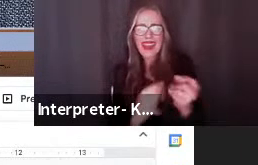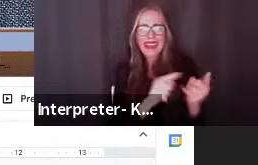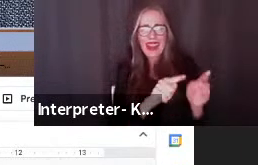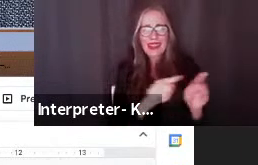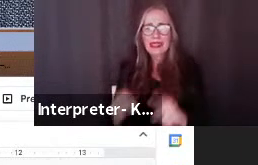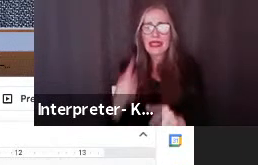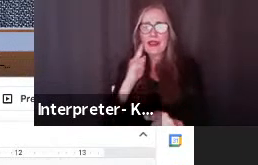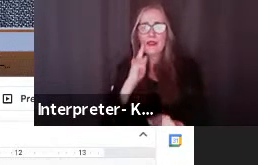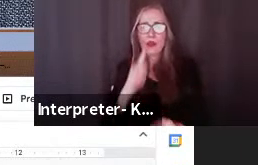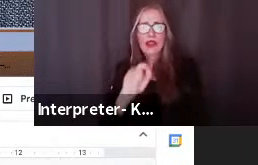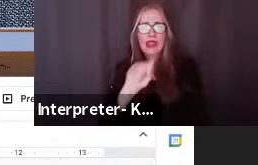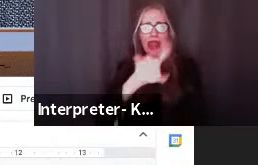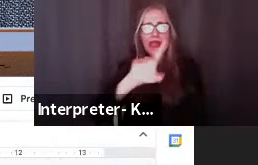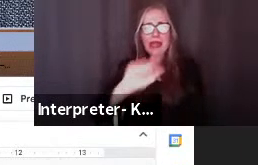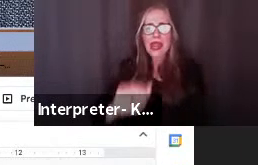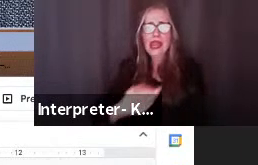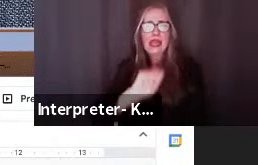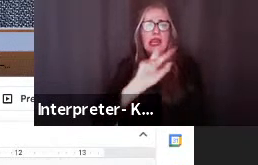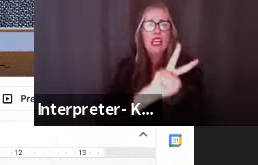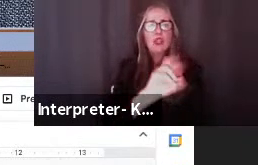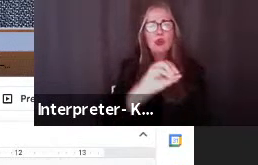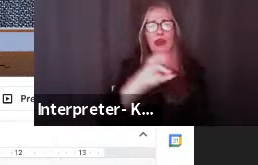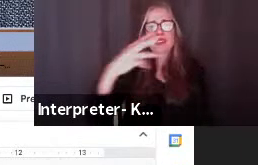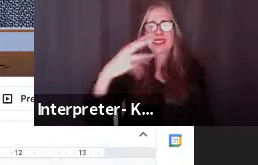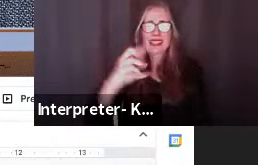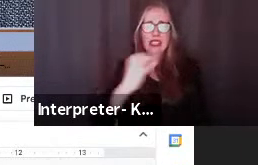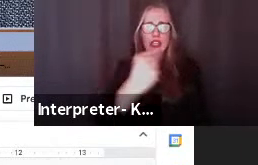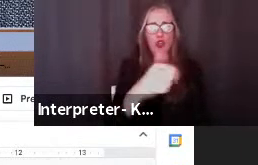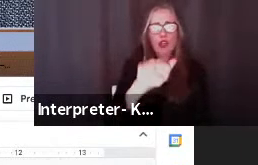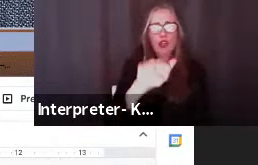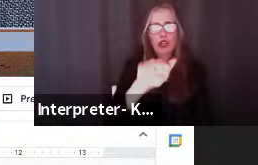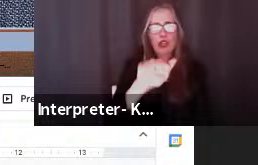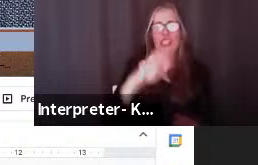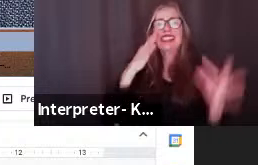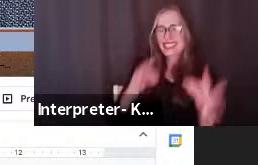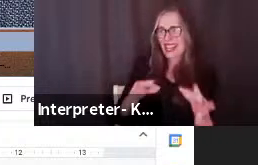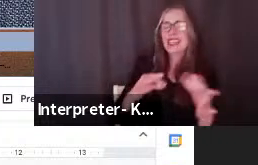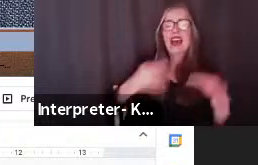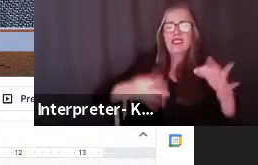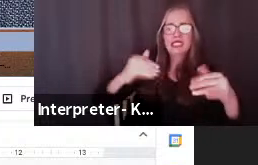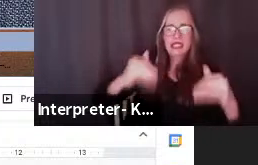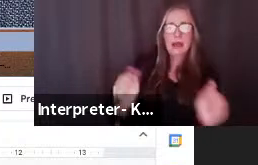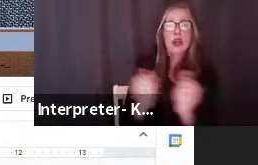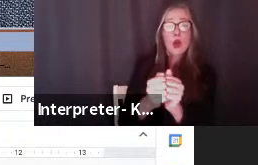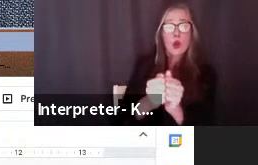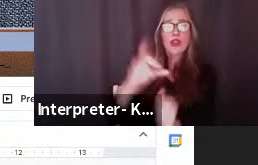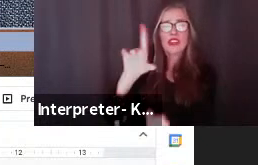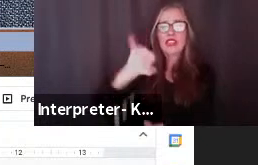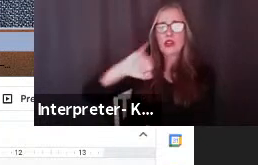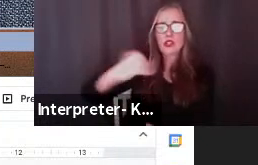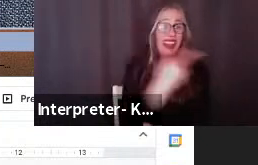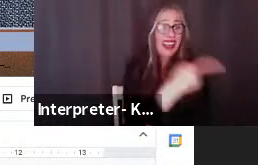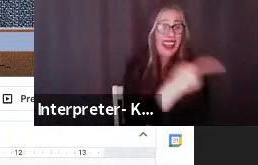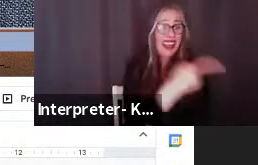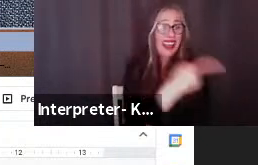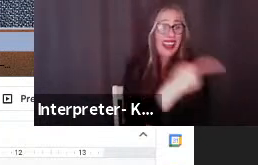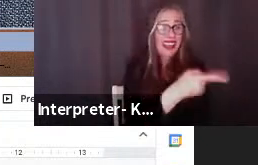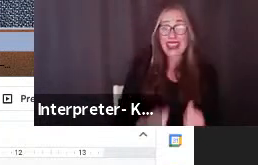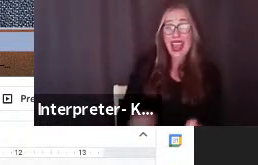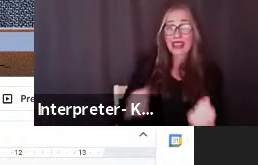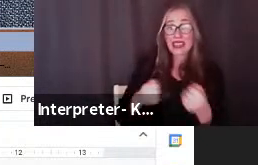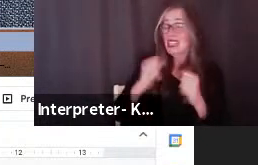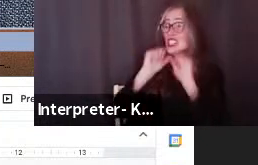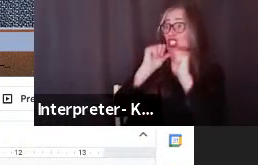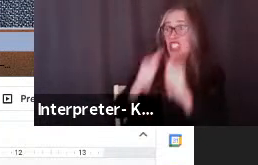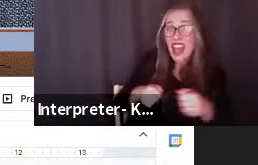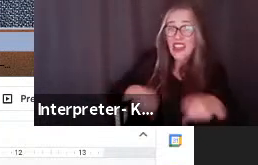ada 2016 georgia had a settlement with doj saying that they can no longer deny the opportunity to foster and adopt out